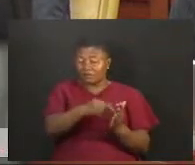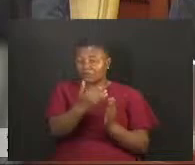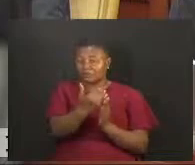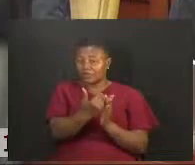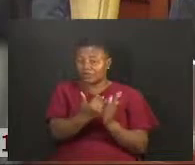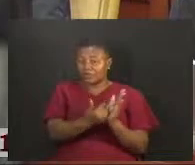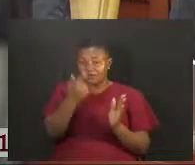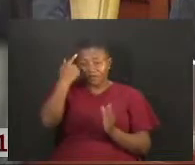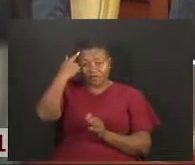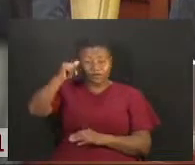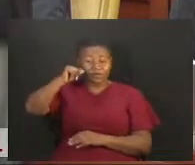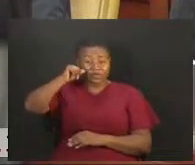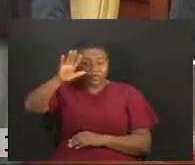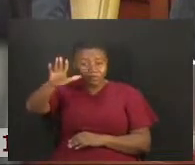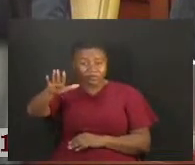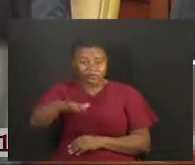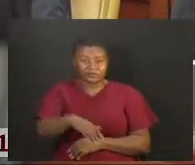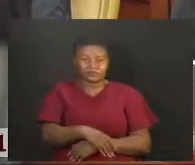This budget,